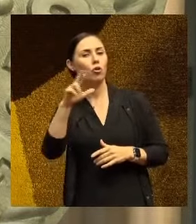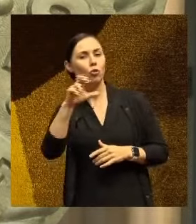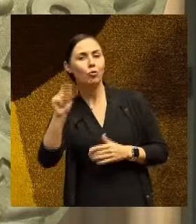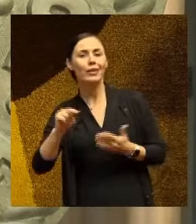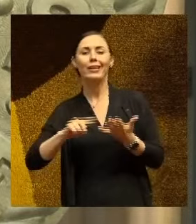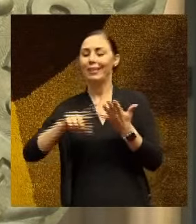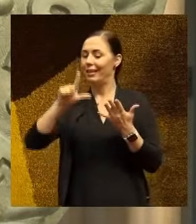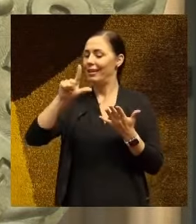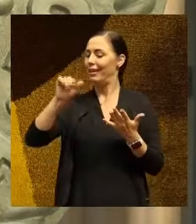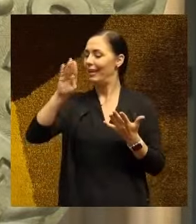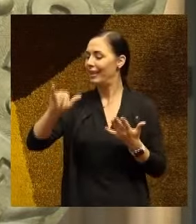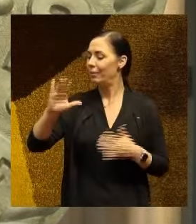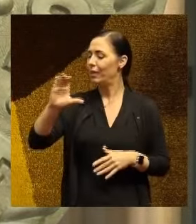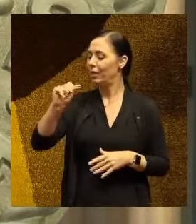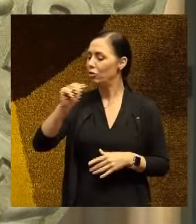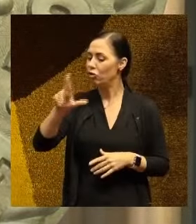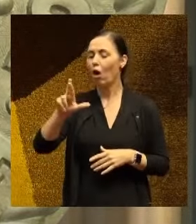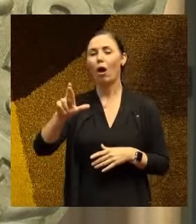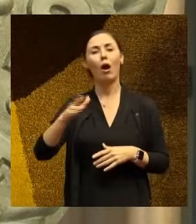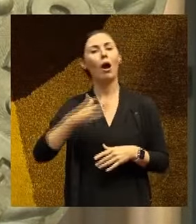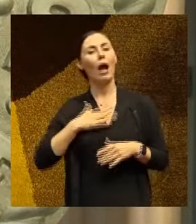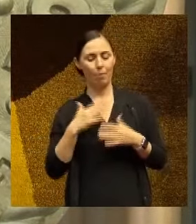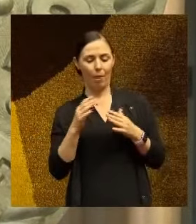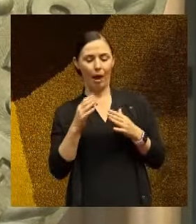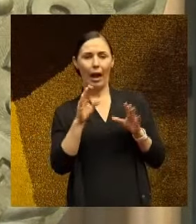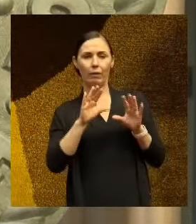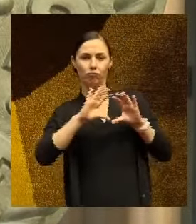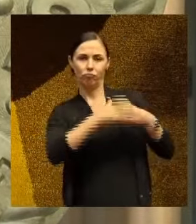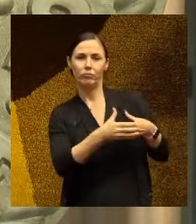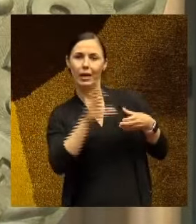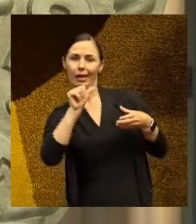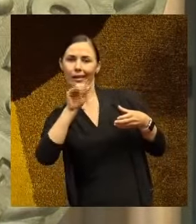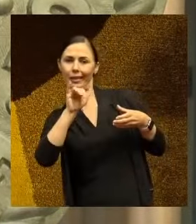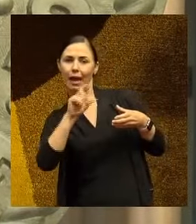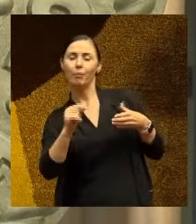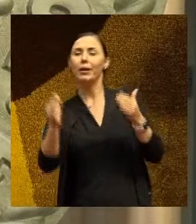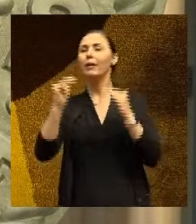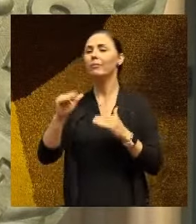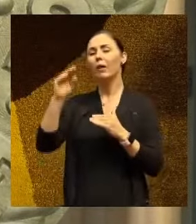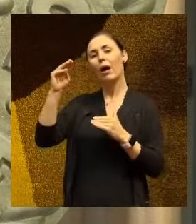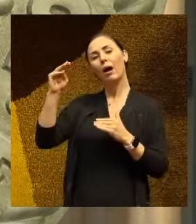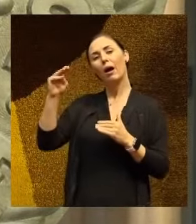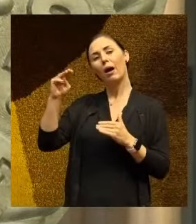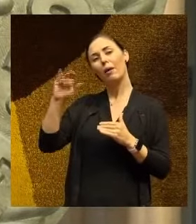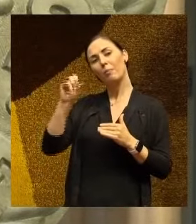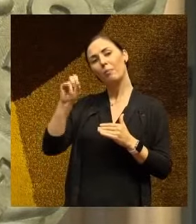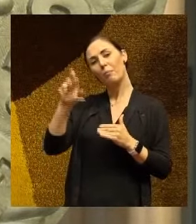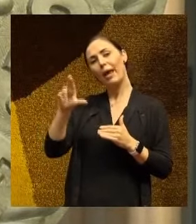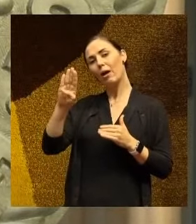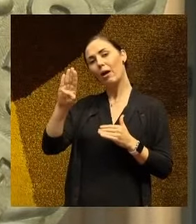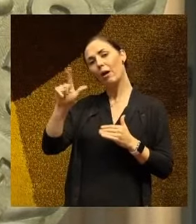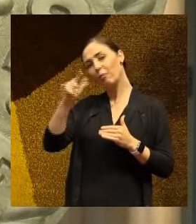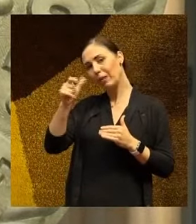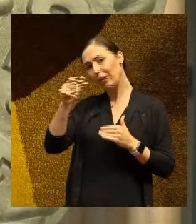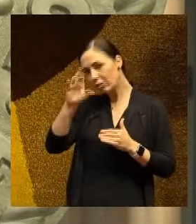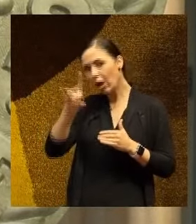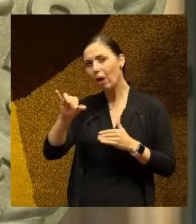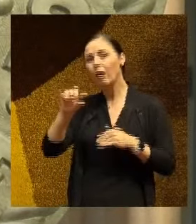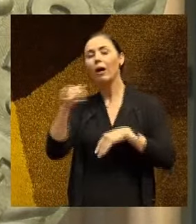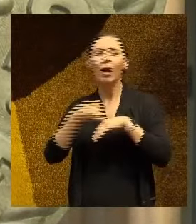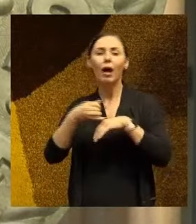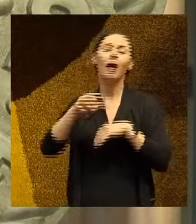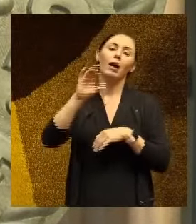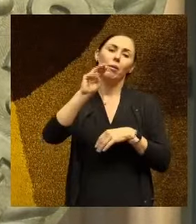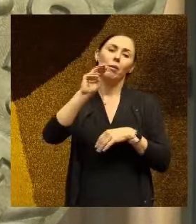cabinet, and Mayors Rick Blangiardi, Mitch Roth, Mike Victorino, and Derek